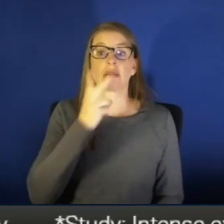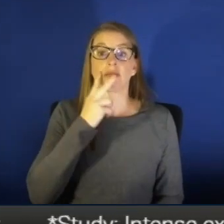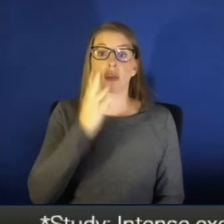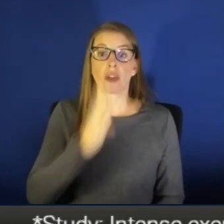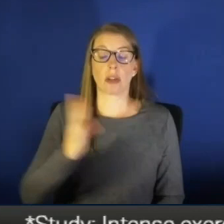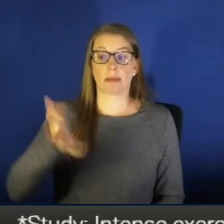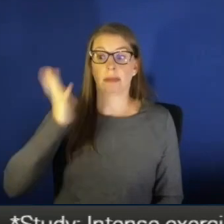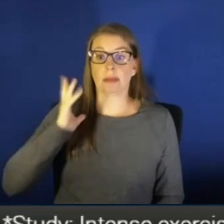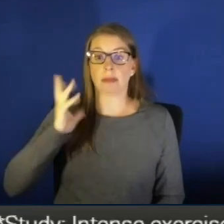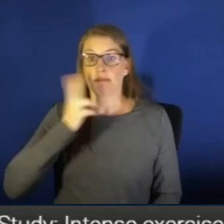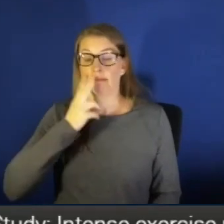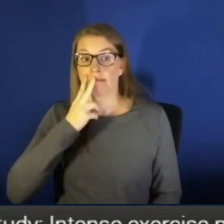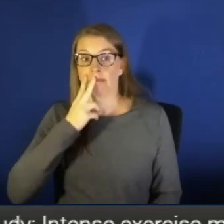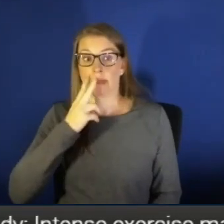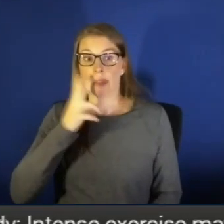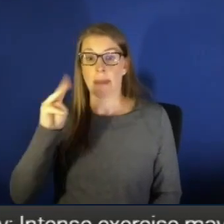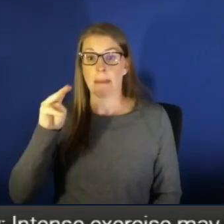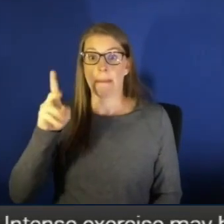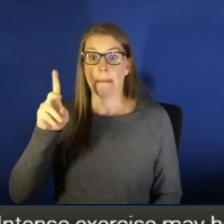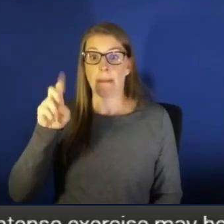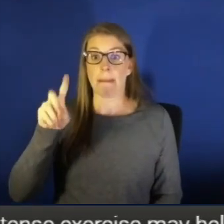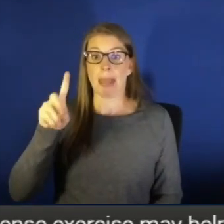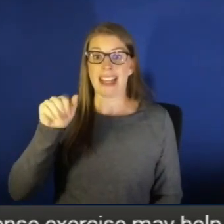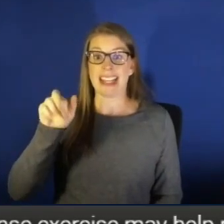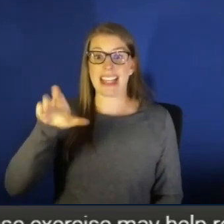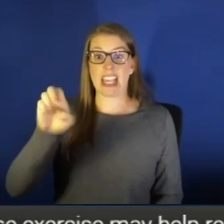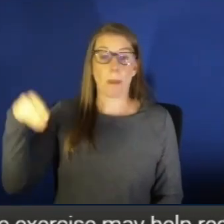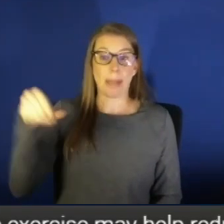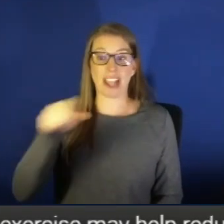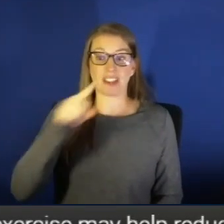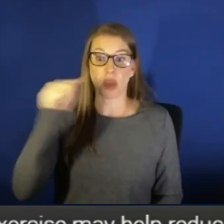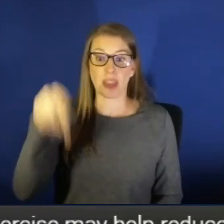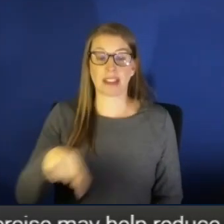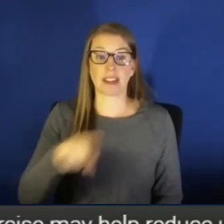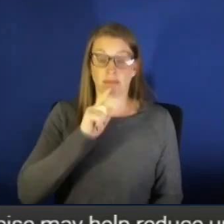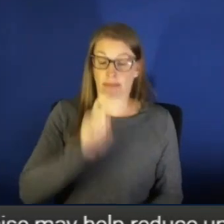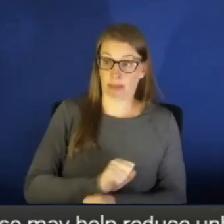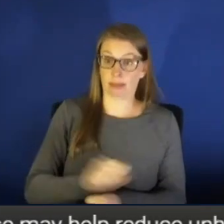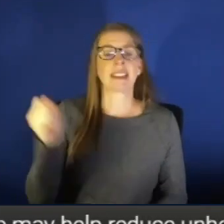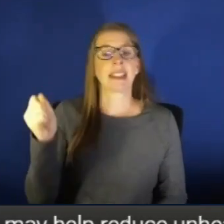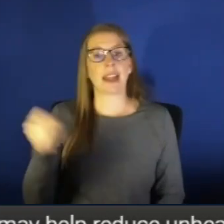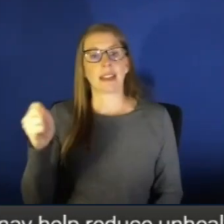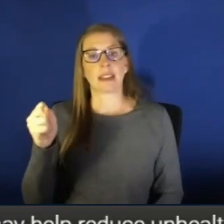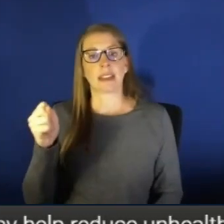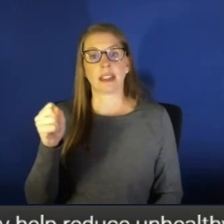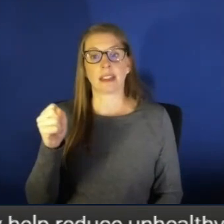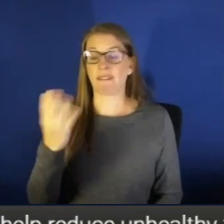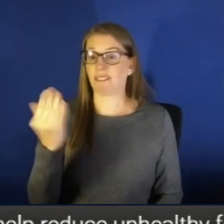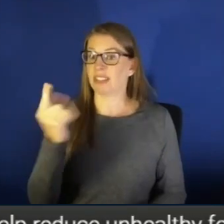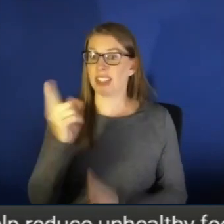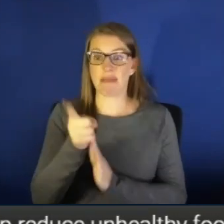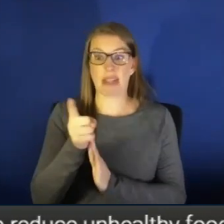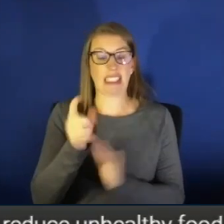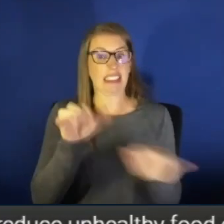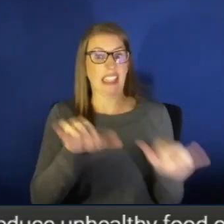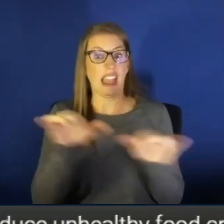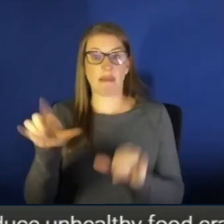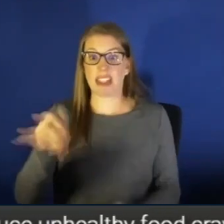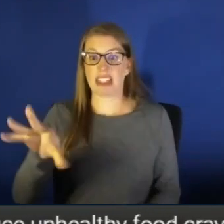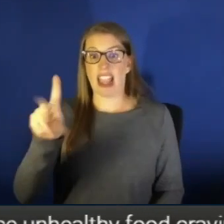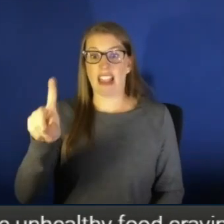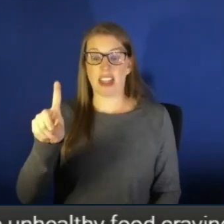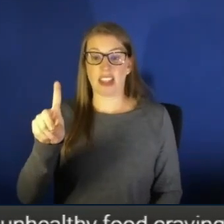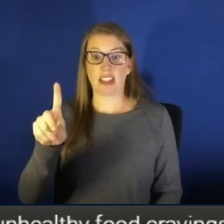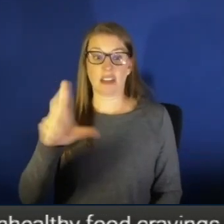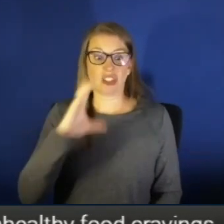for it. True? Yes. True. Okay. She said she was in and out in 15 minutes, like David had mentioned. There's no shaming or lecturing